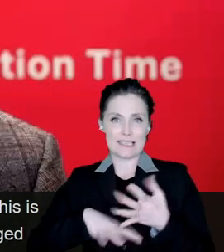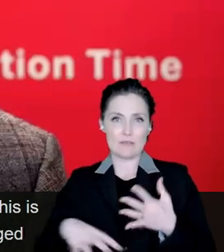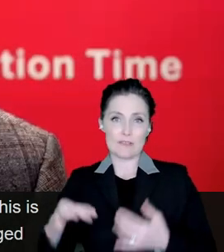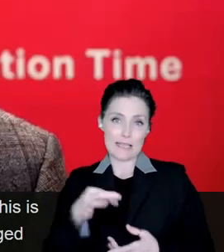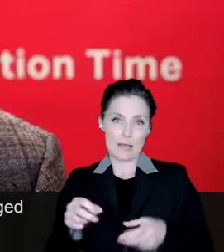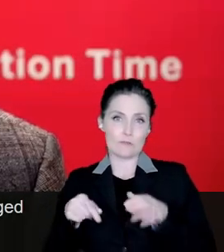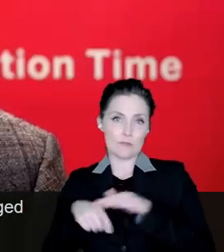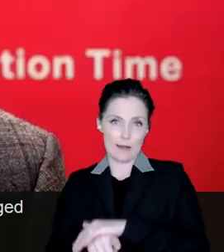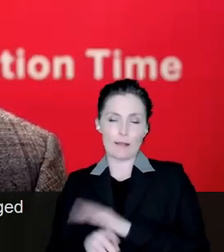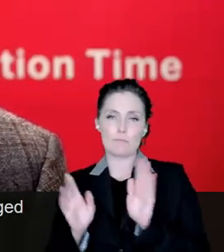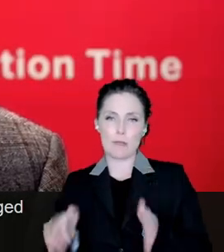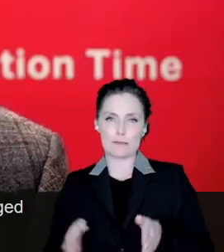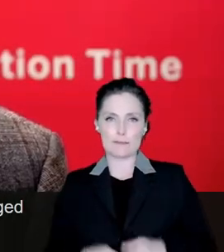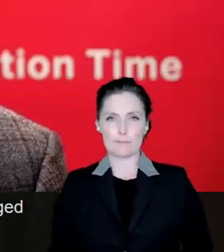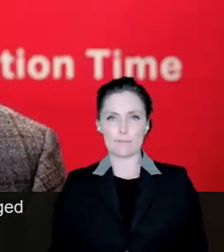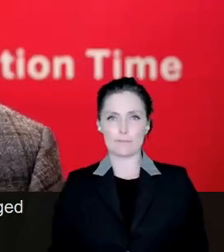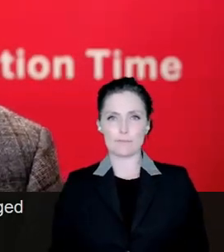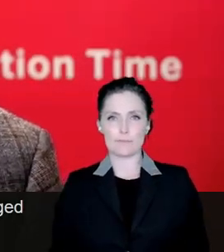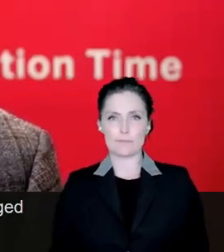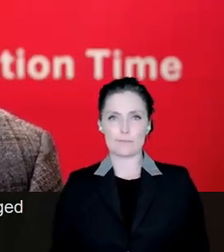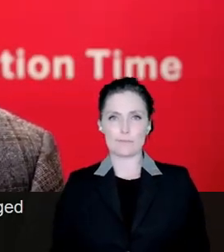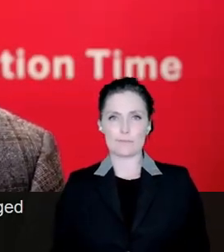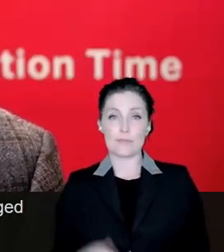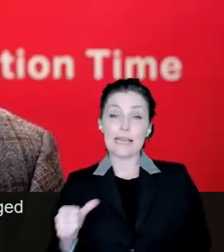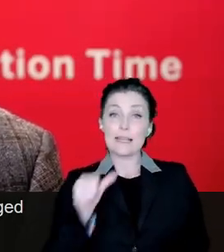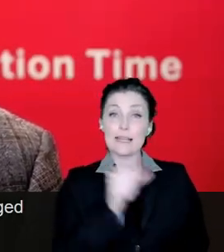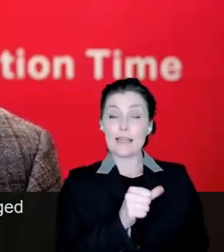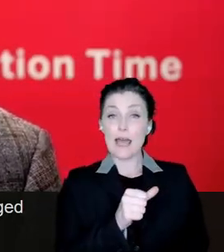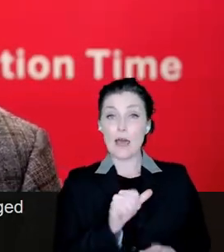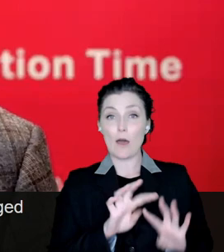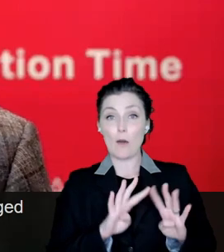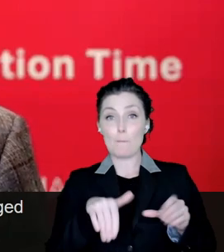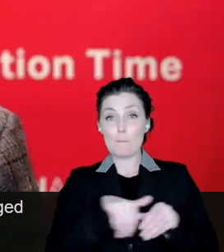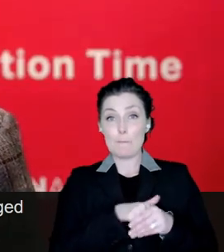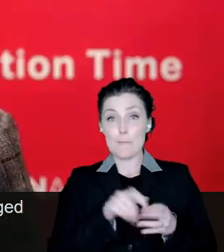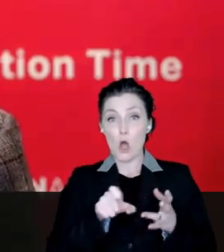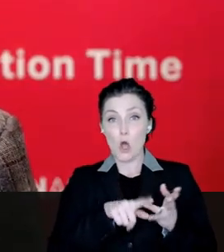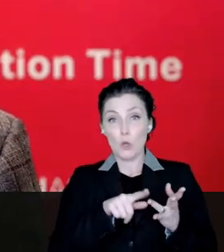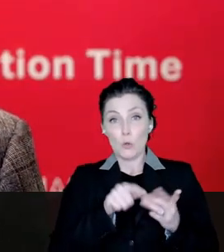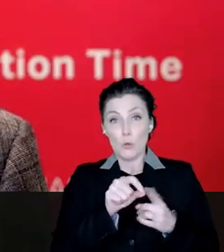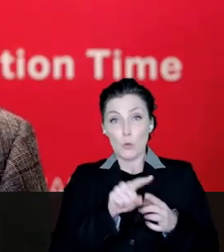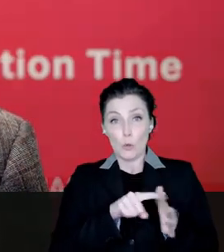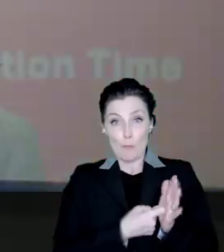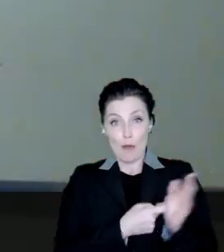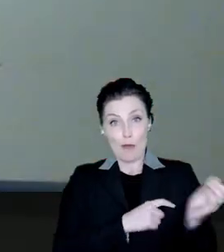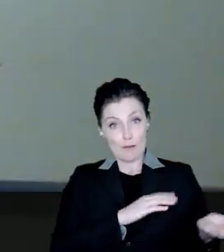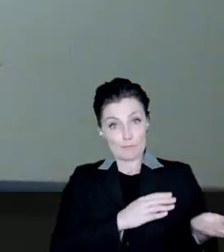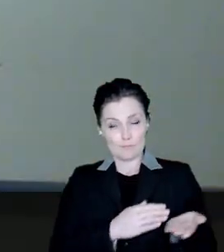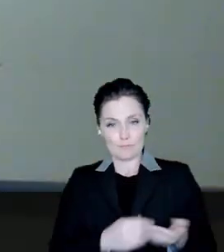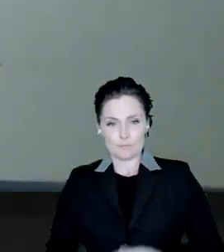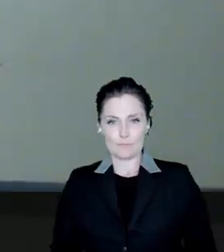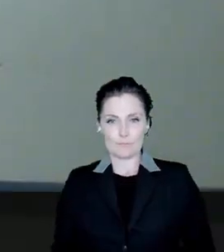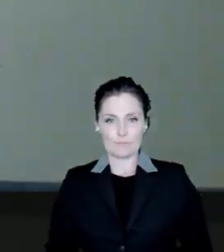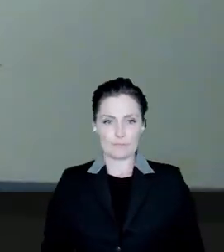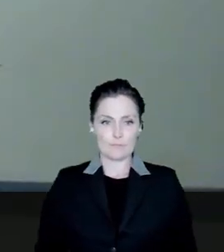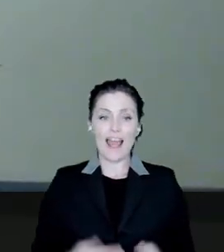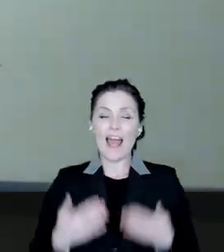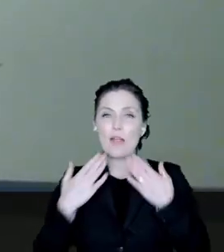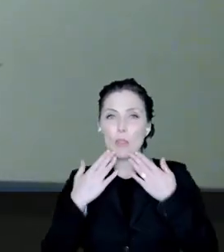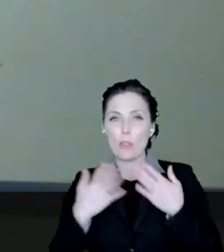Can I now call on Assembly Member Cooper to respond? Thanks very much, Chair.